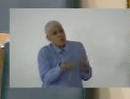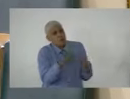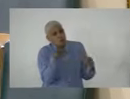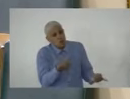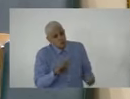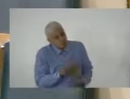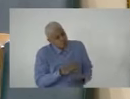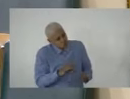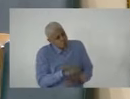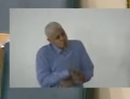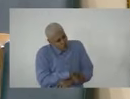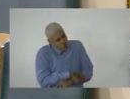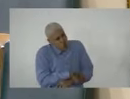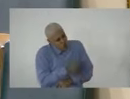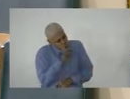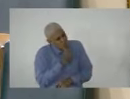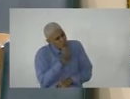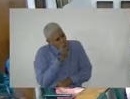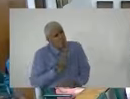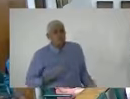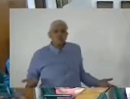citizens.